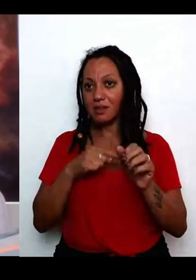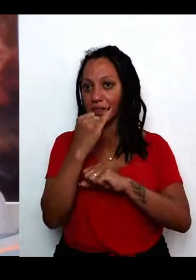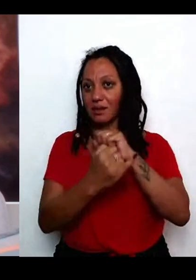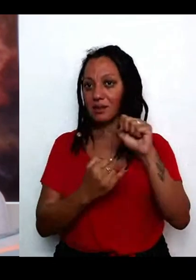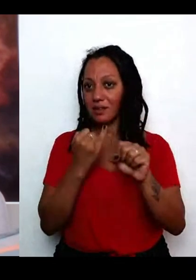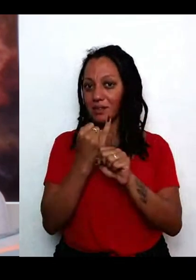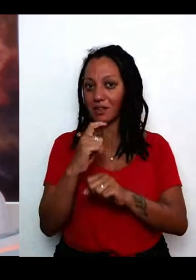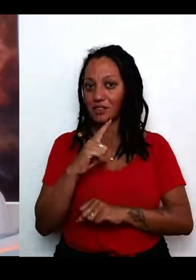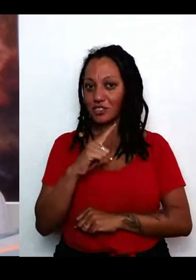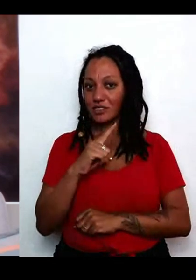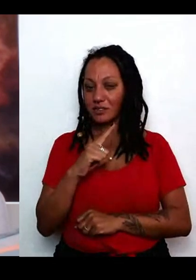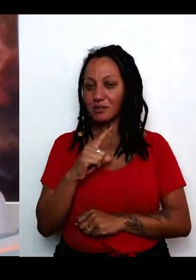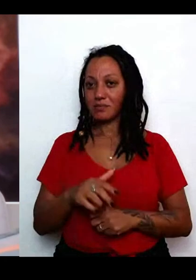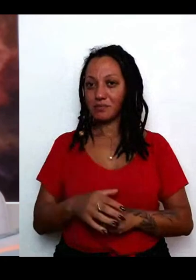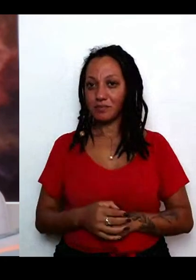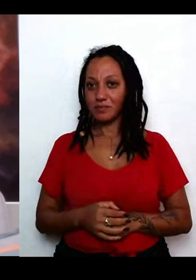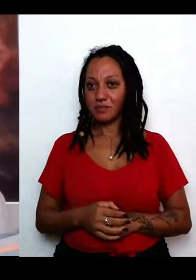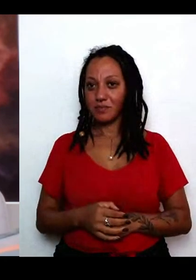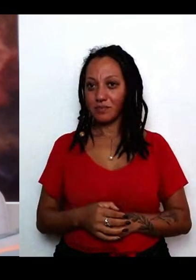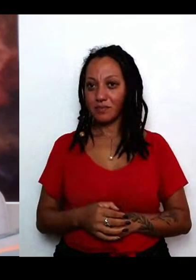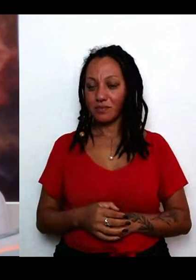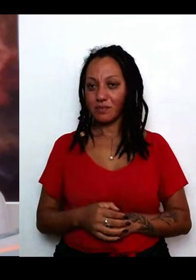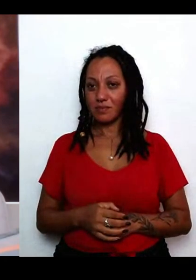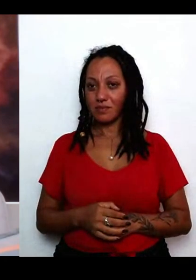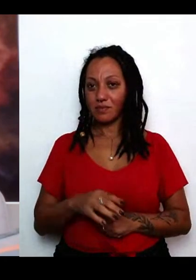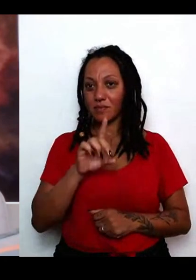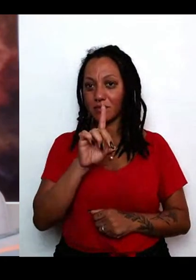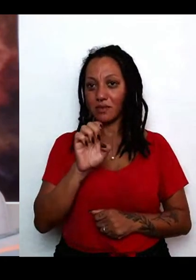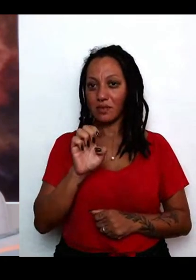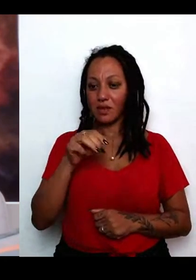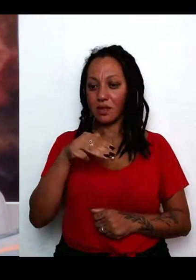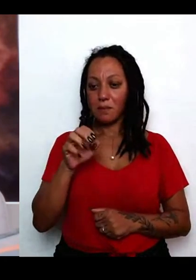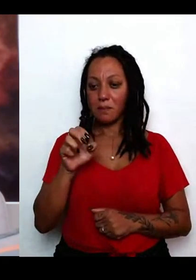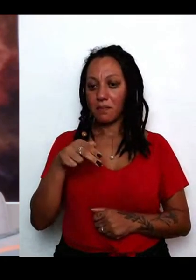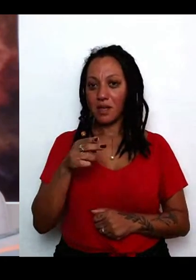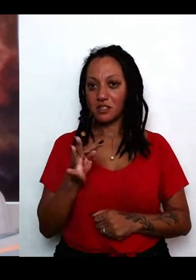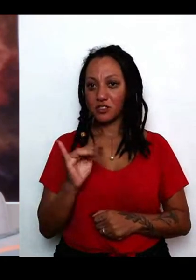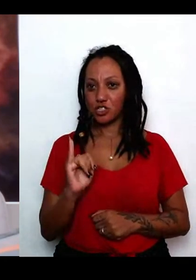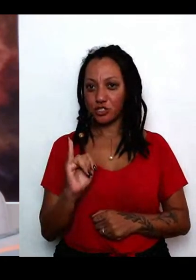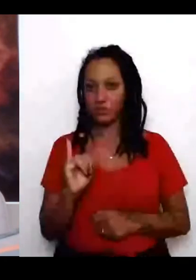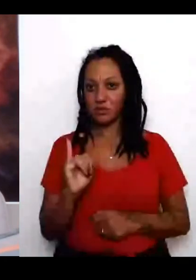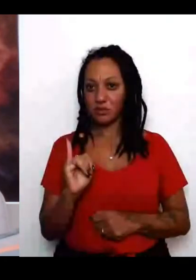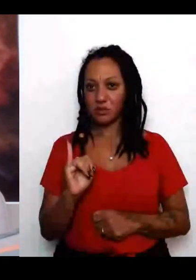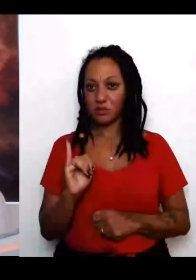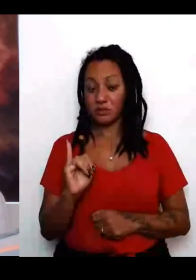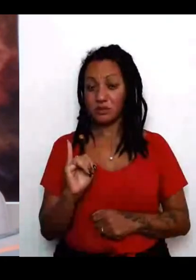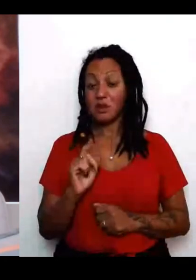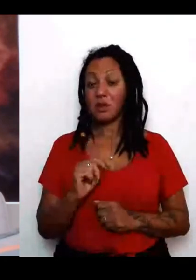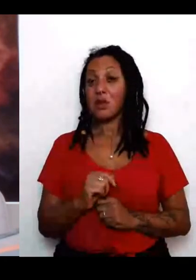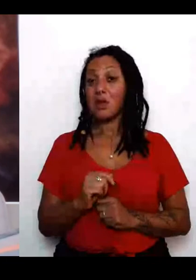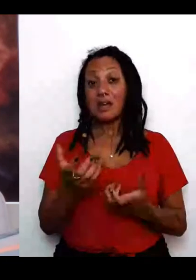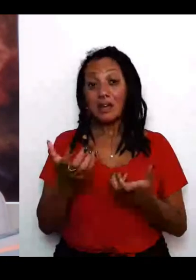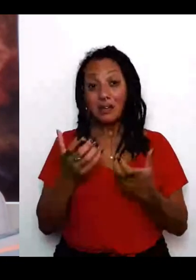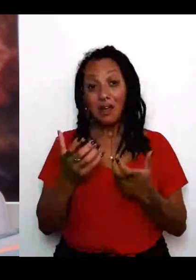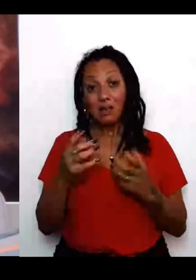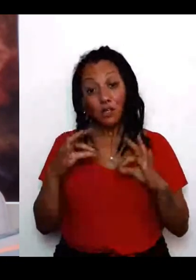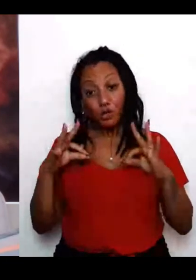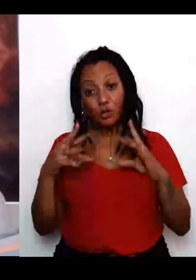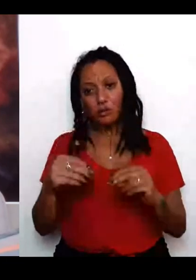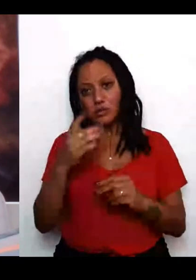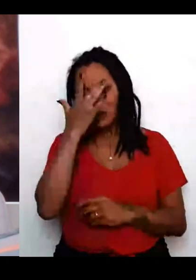because we really like everybody who cares to participate with political